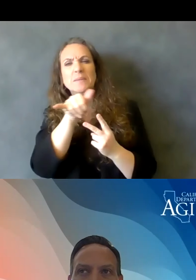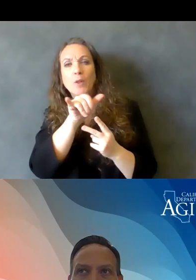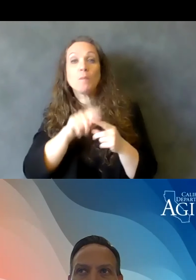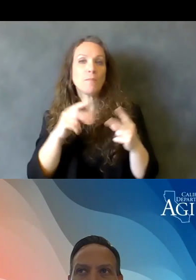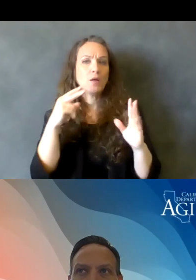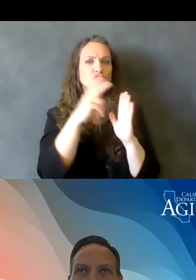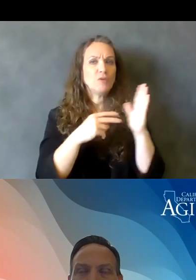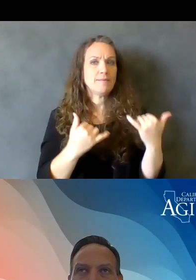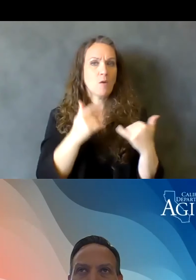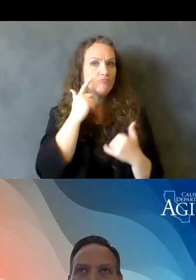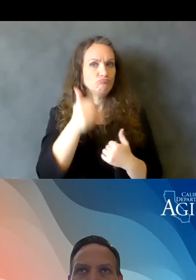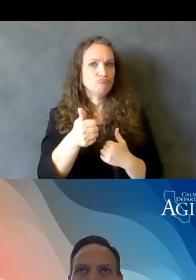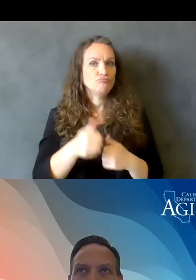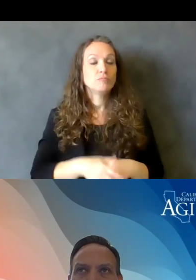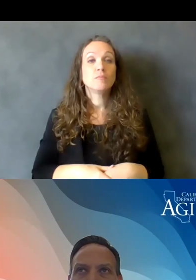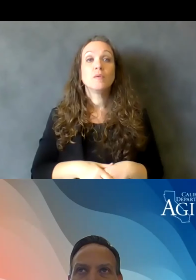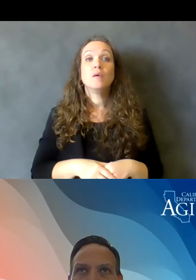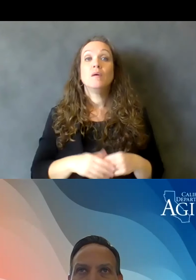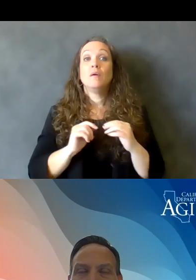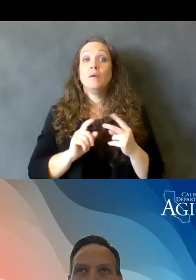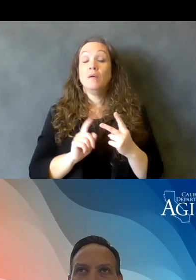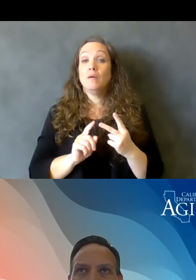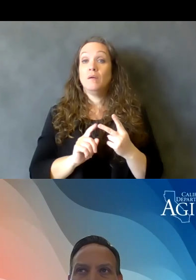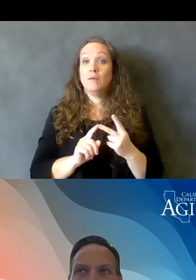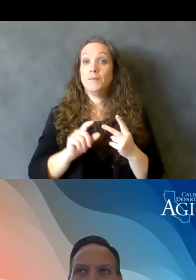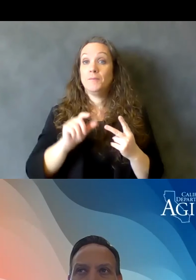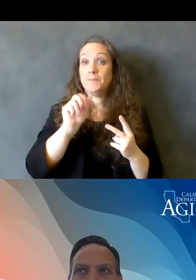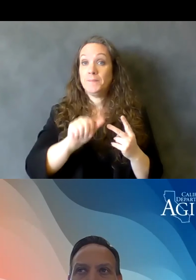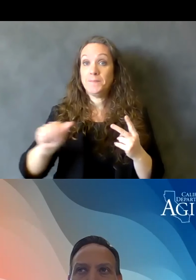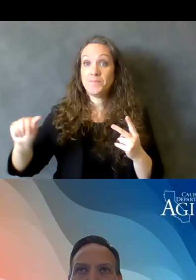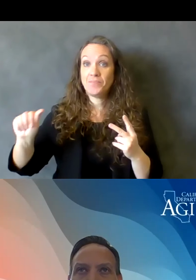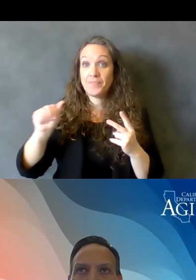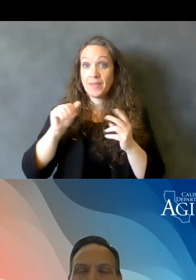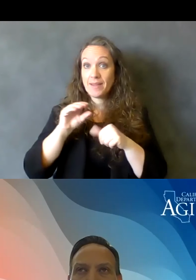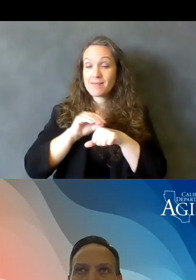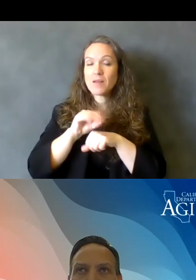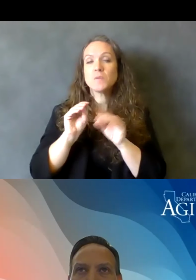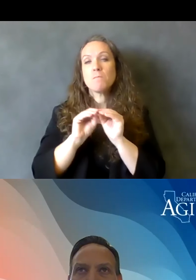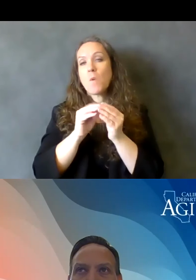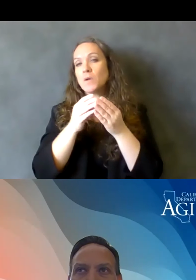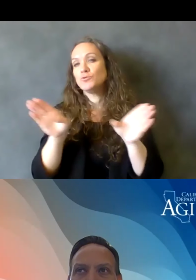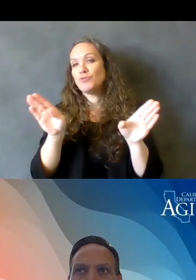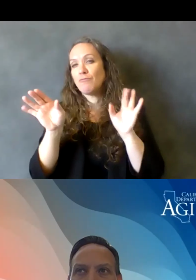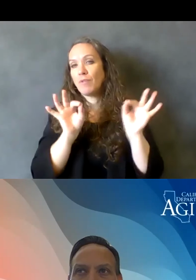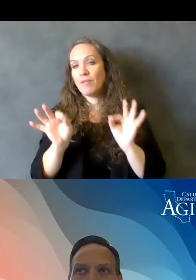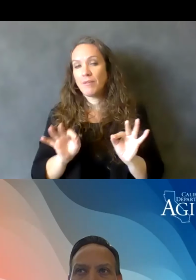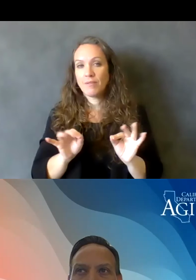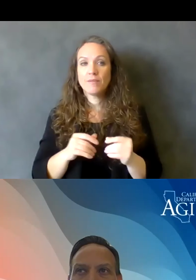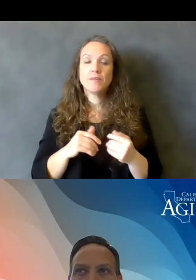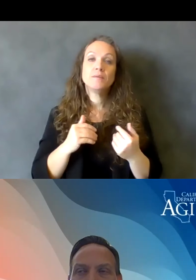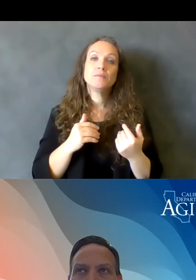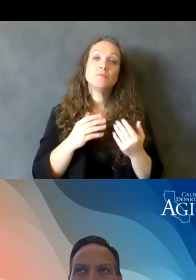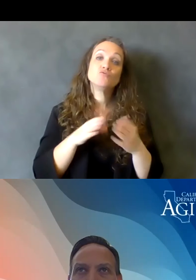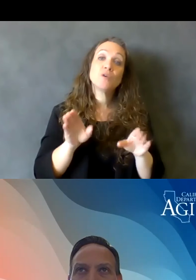Regarding the AAAs, the AAA guidance is going to be more general in nature. It will talk about general timeframes